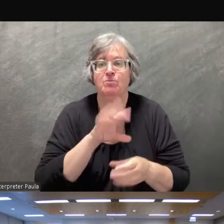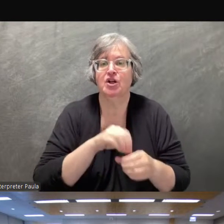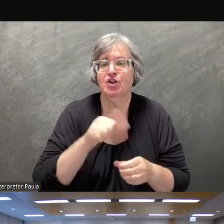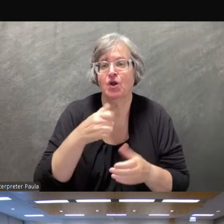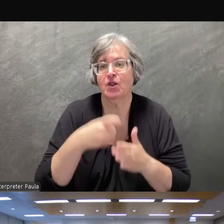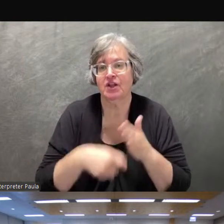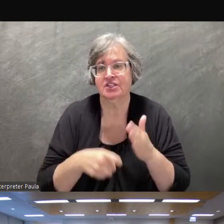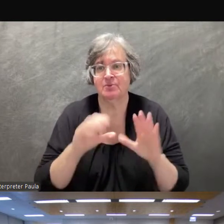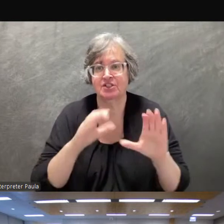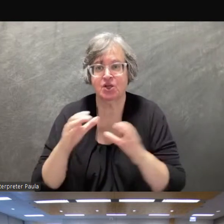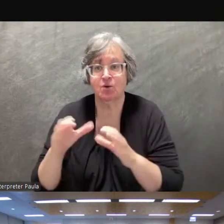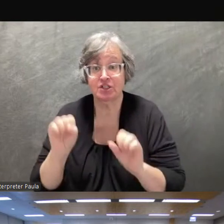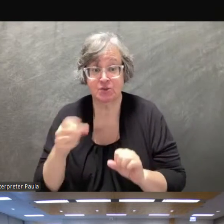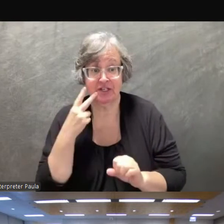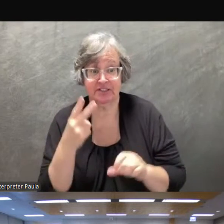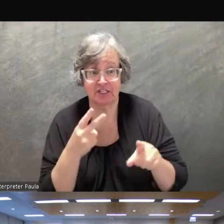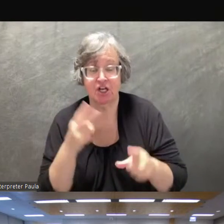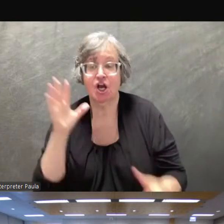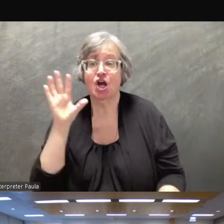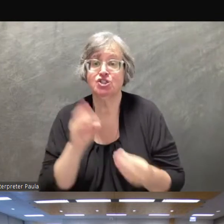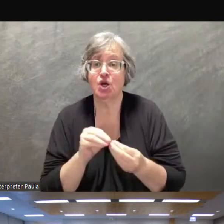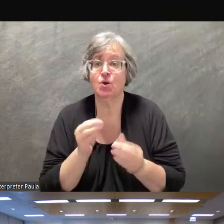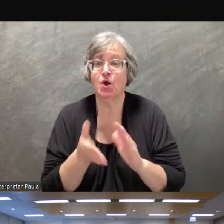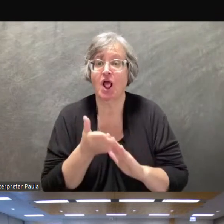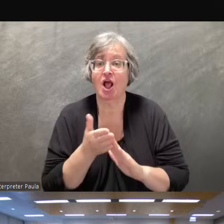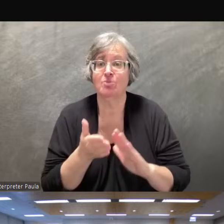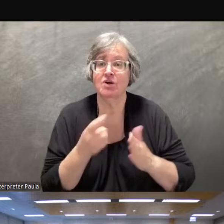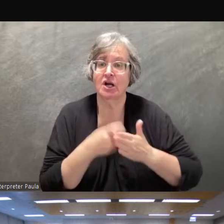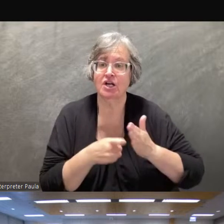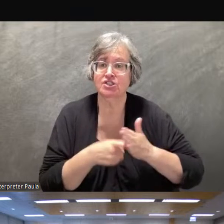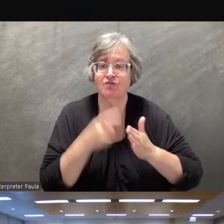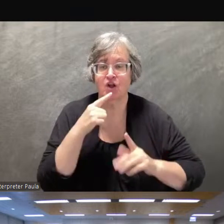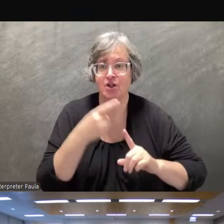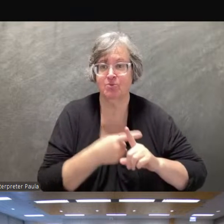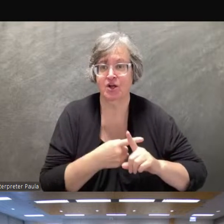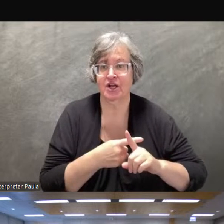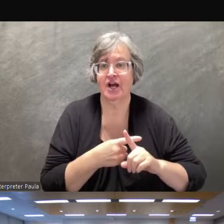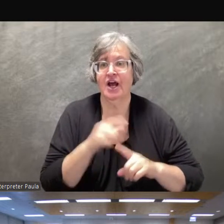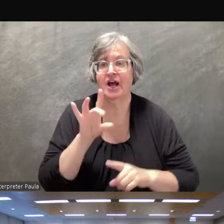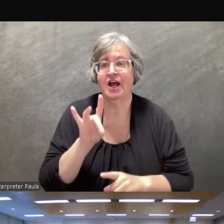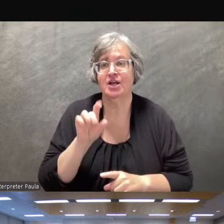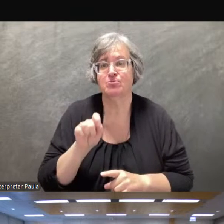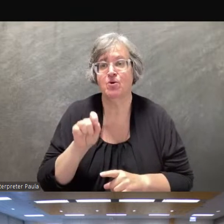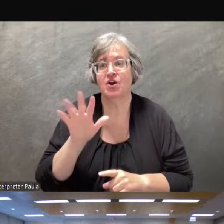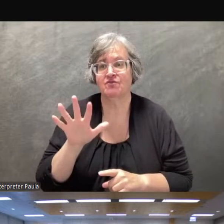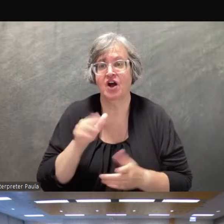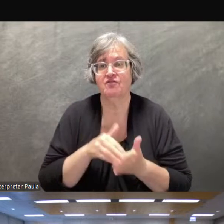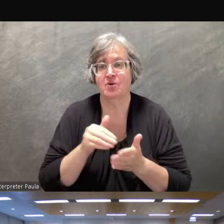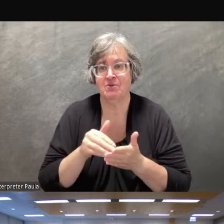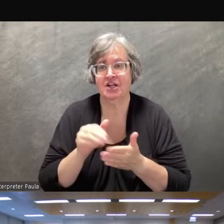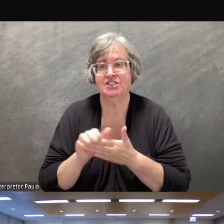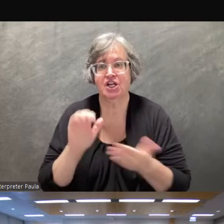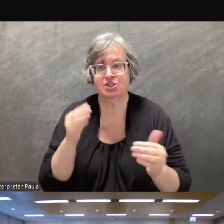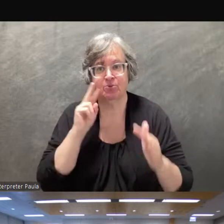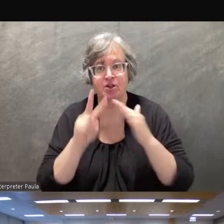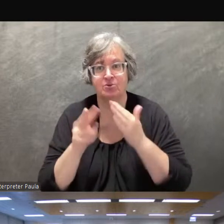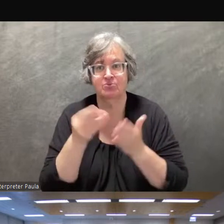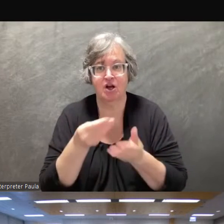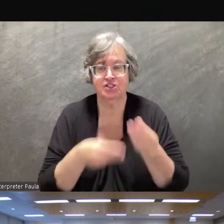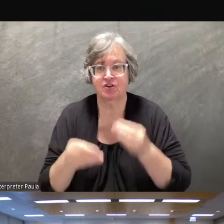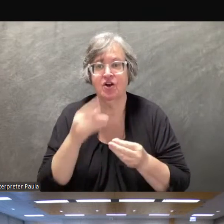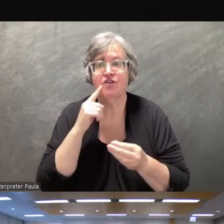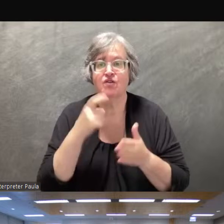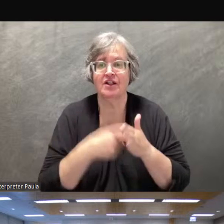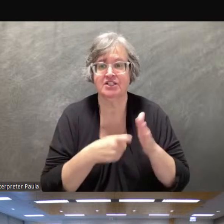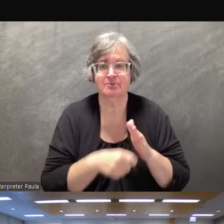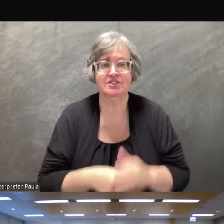categories, as you can see here. So total operating expenses then for the month, 8.5 million positive to budget on the expense